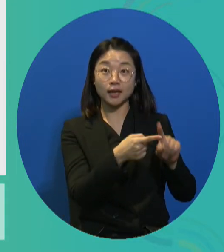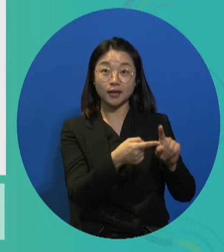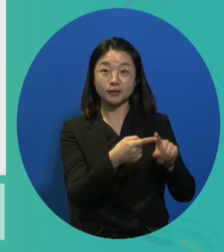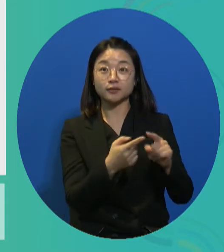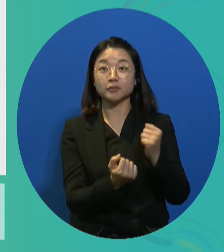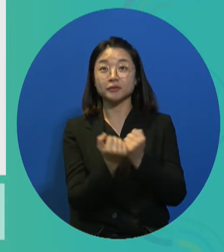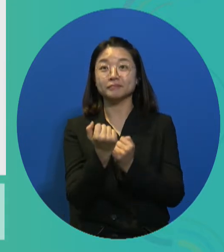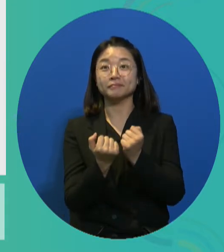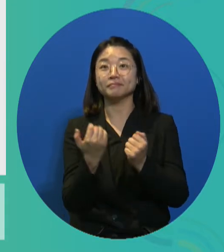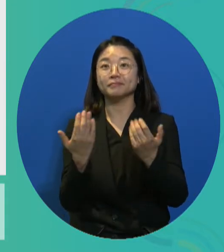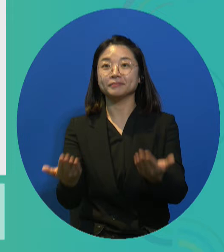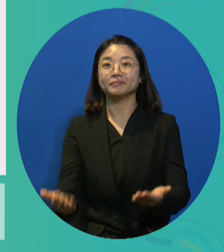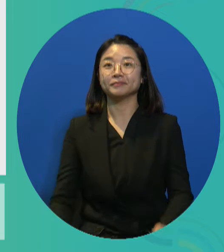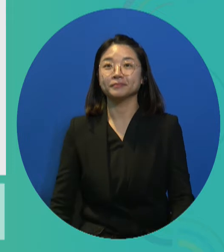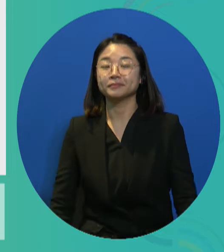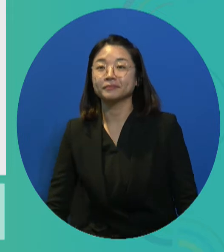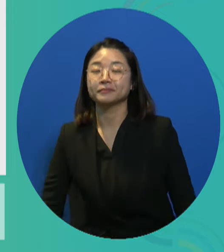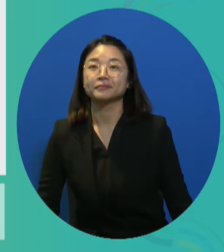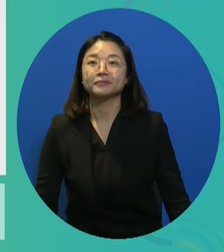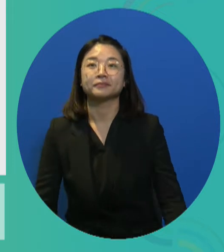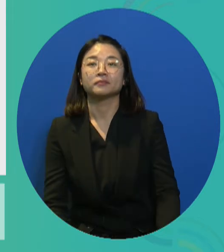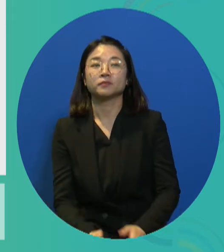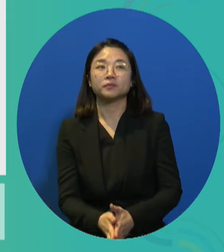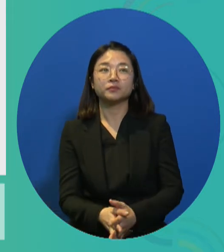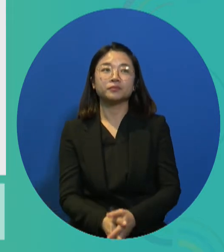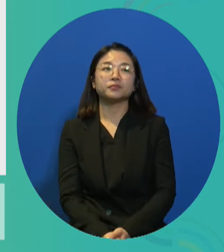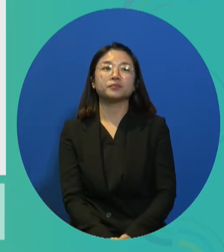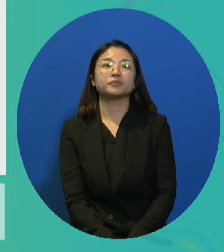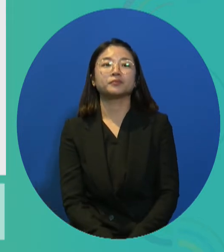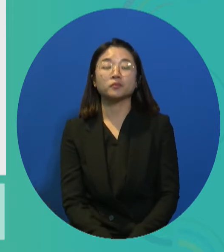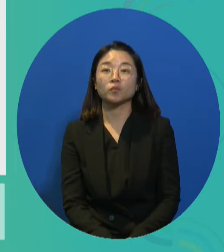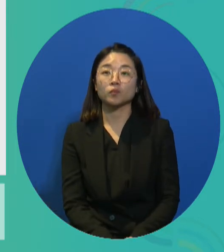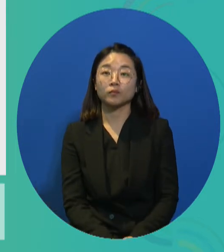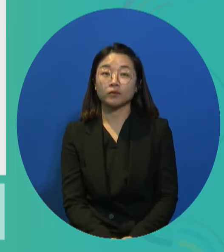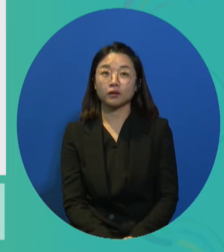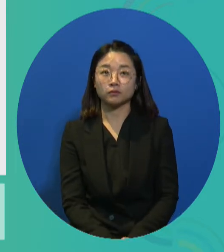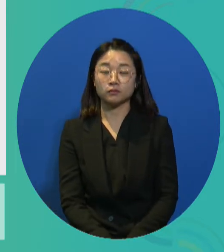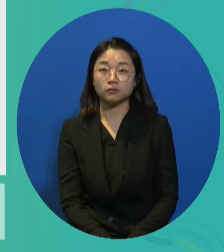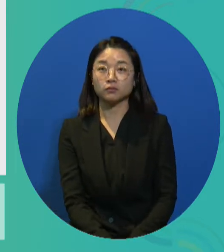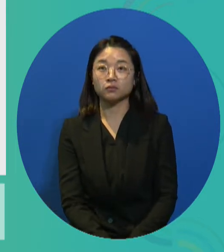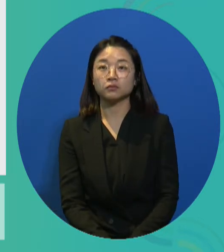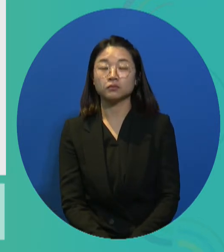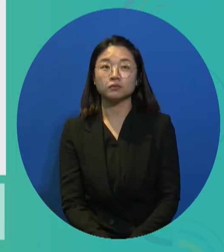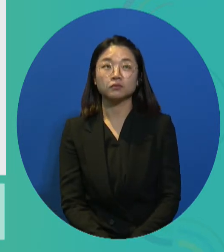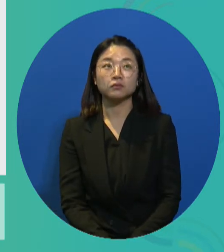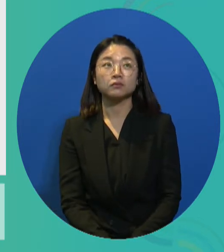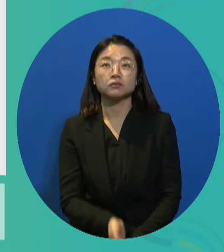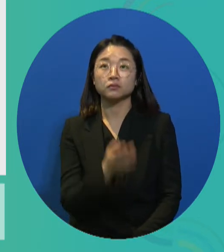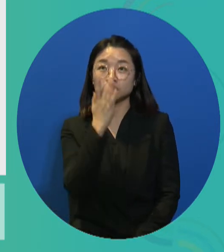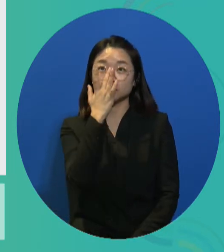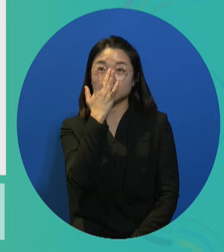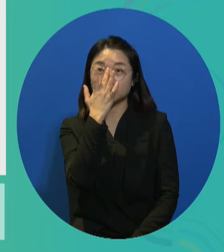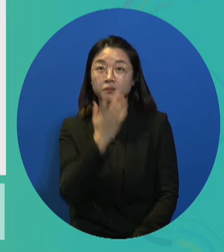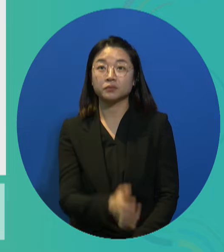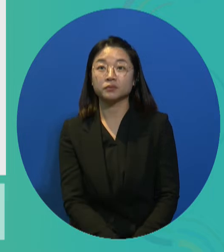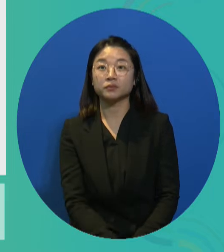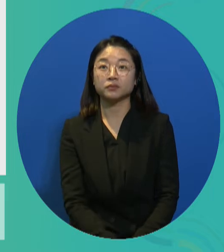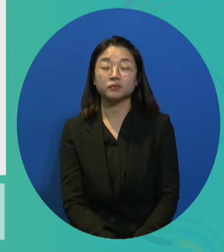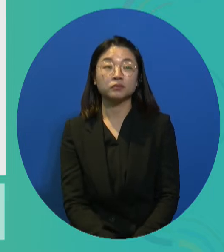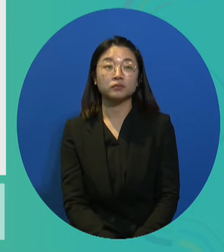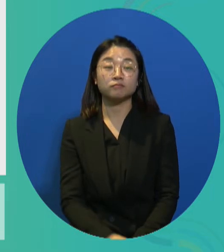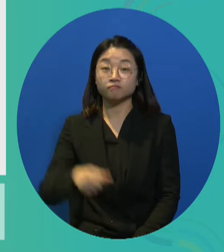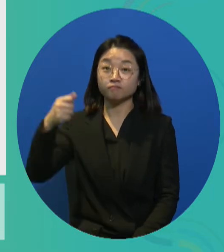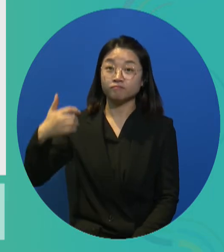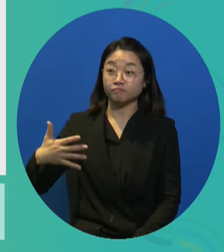Optional Protocol, some of the legal issues that came out after the ratification. I'm going